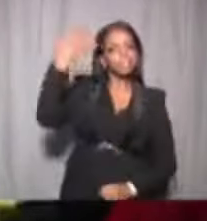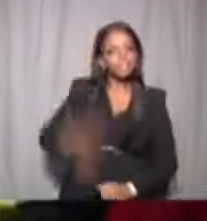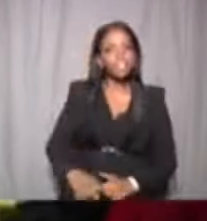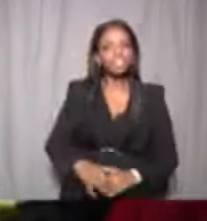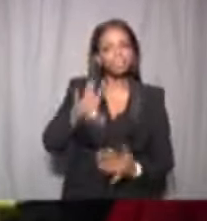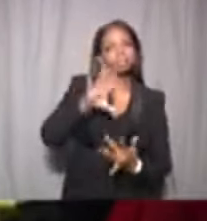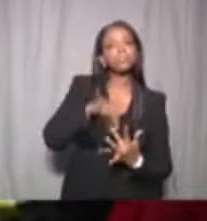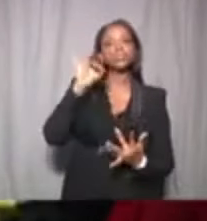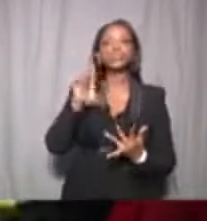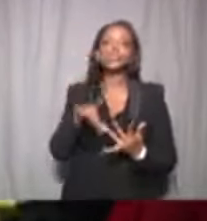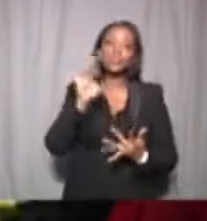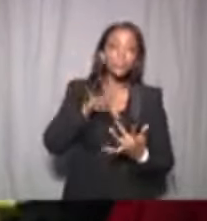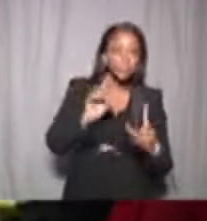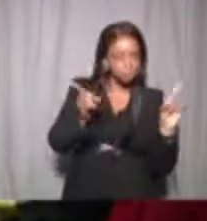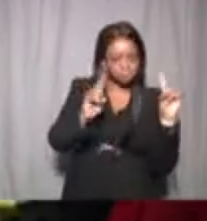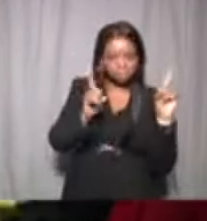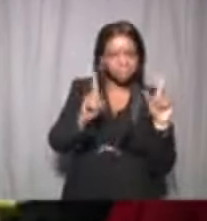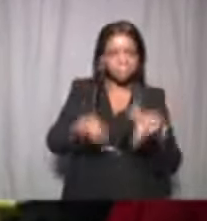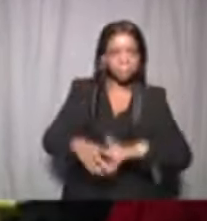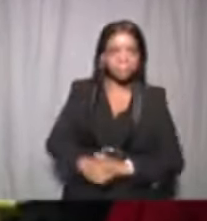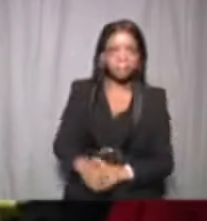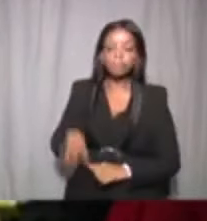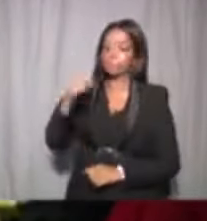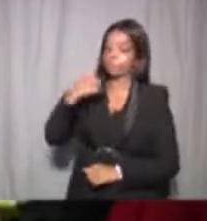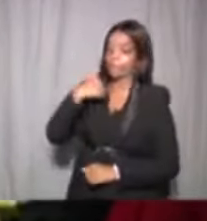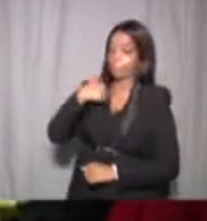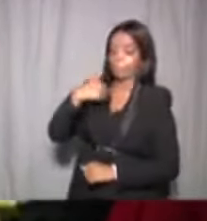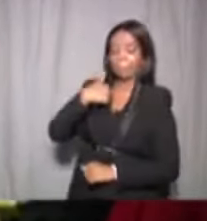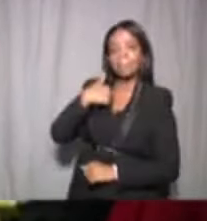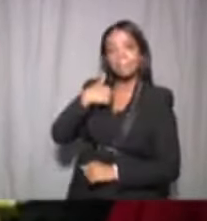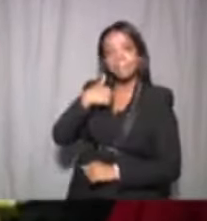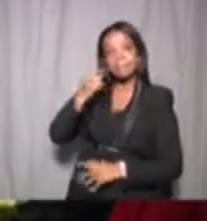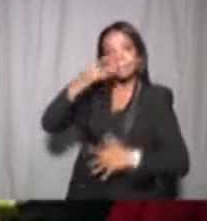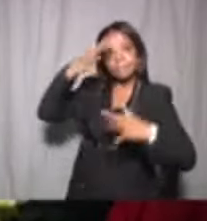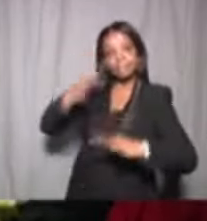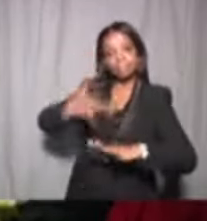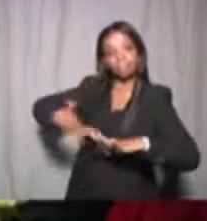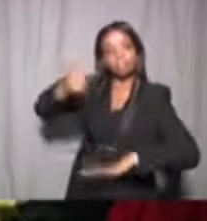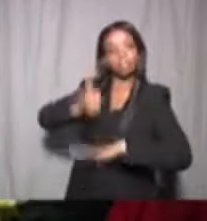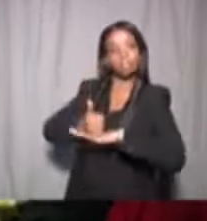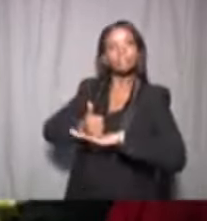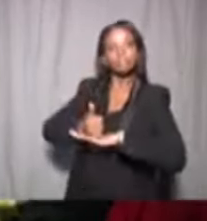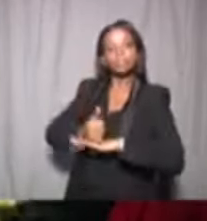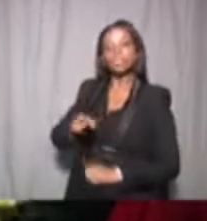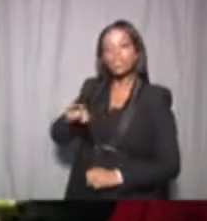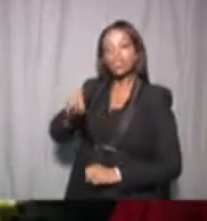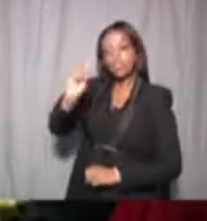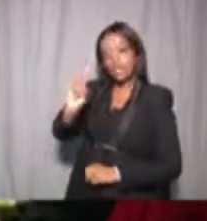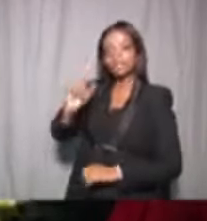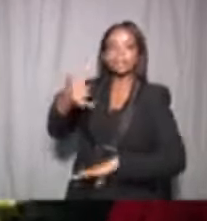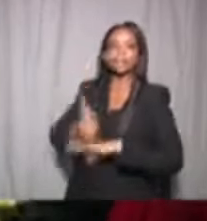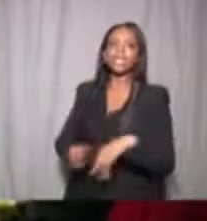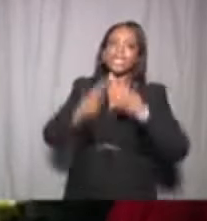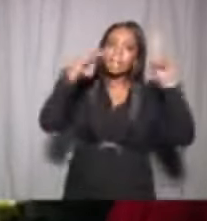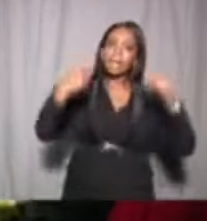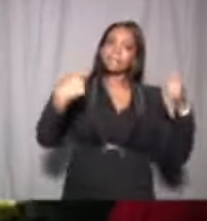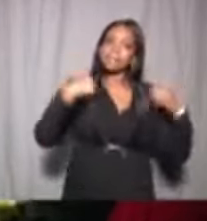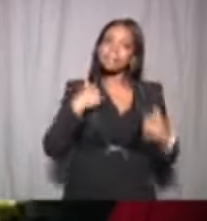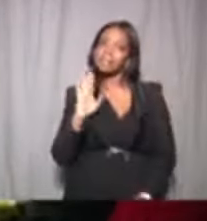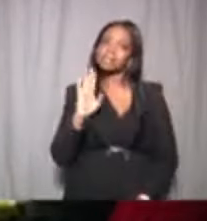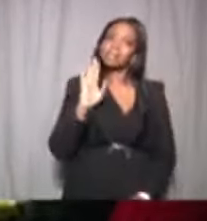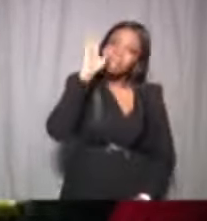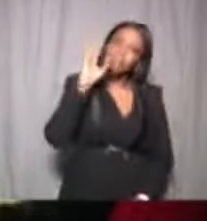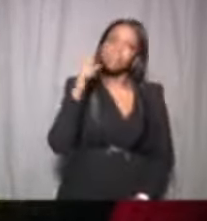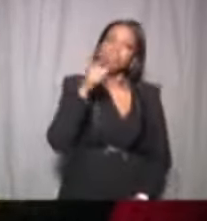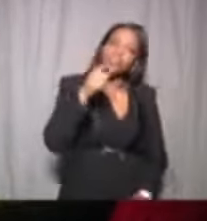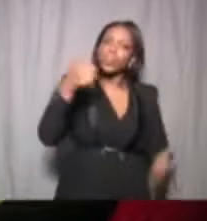selective. Honorable Makwala, I am presiding and I want to rule on the matter. Can you sit down? But when I raised the point of order, you did not tell